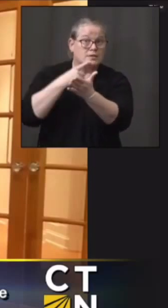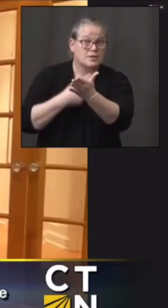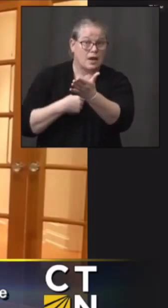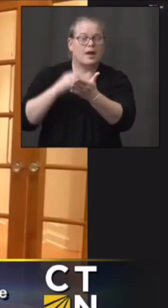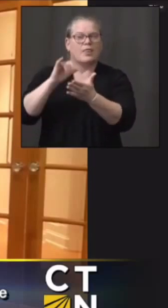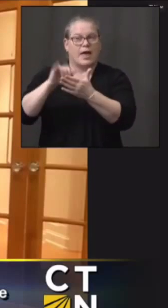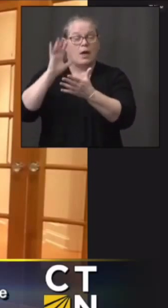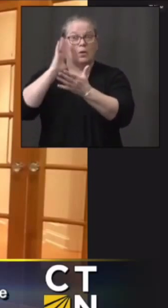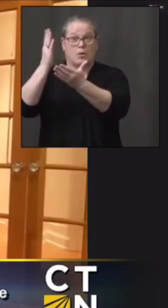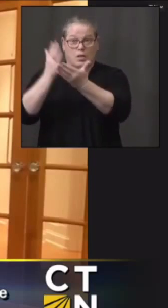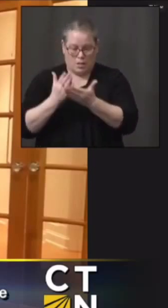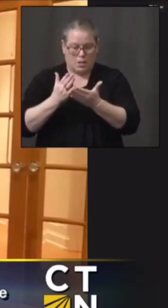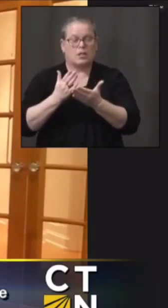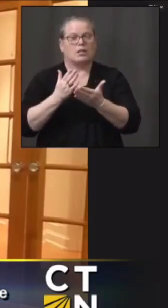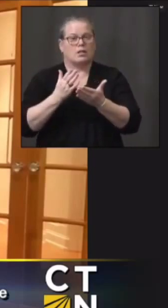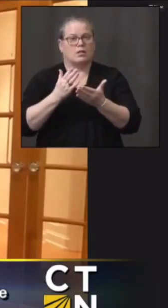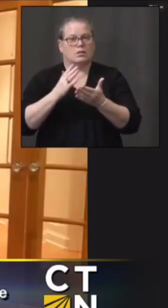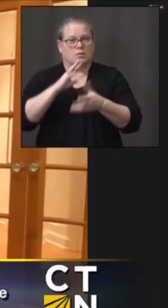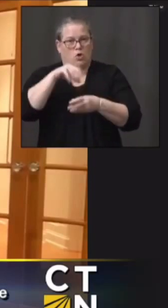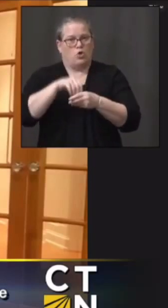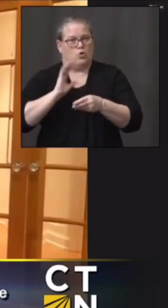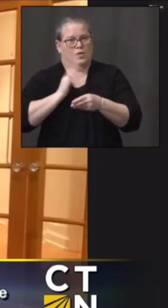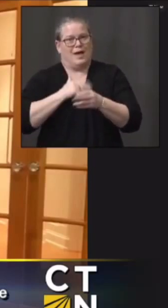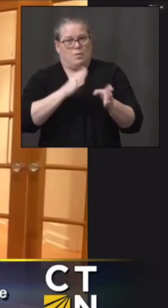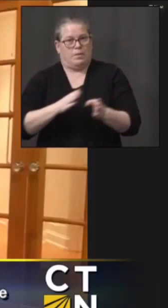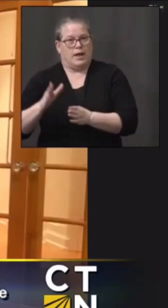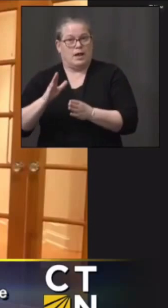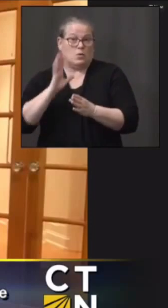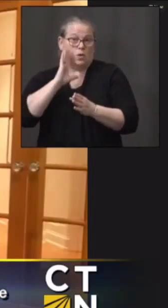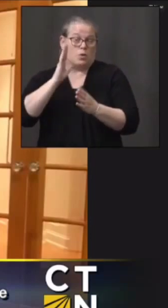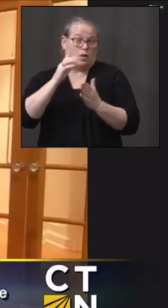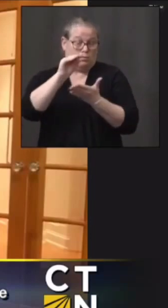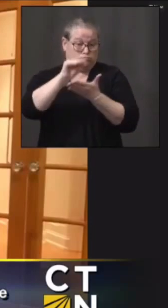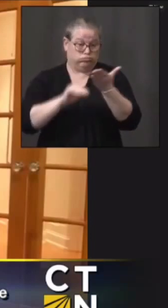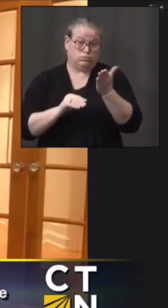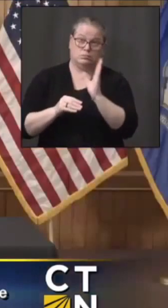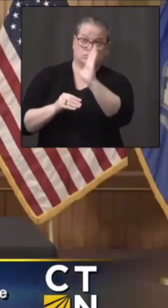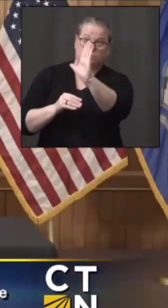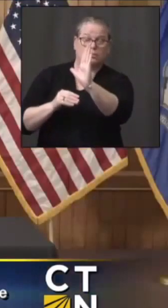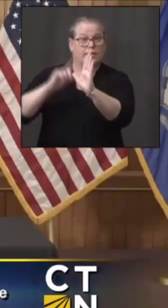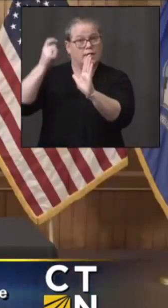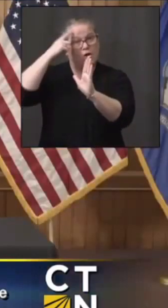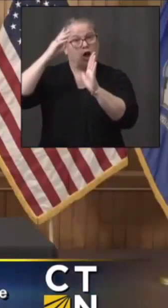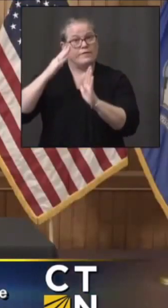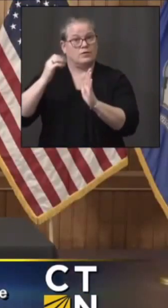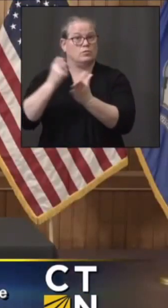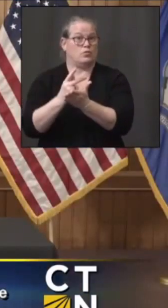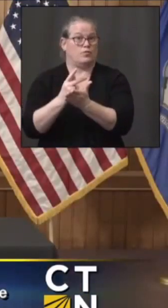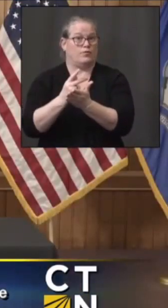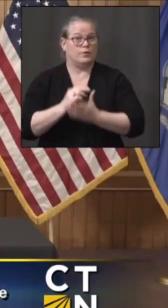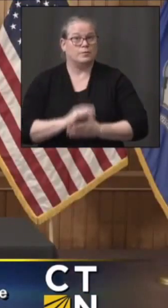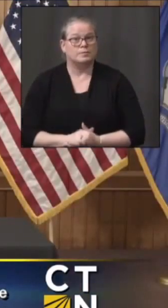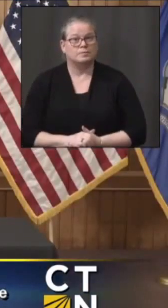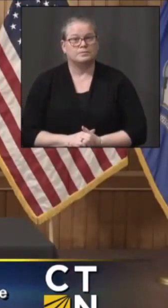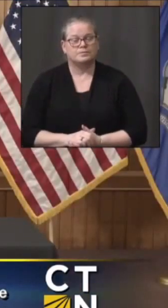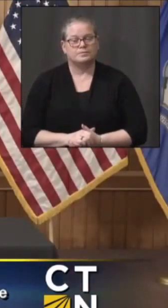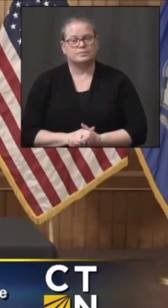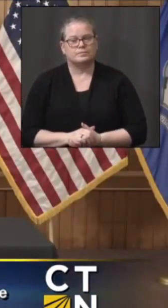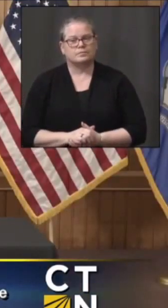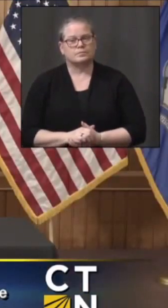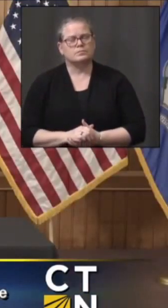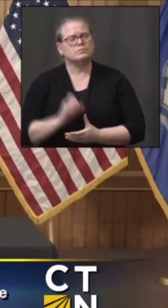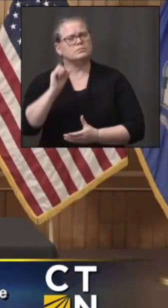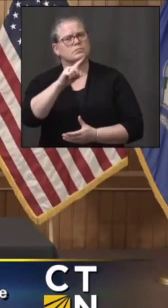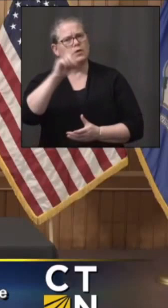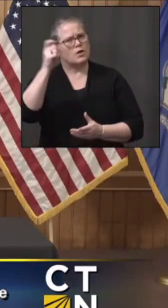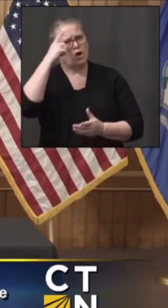bring forward to the governor. Governor, could you perhaps provide us a little more of your thinking or your planning, I